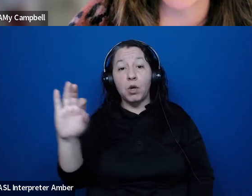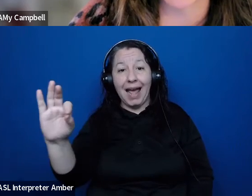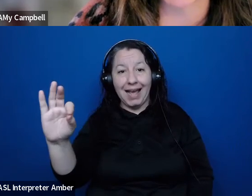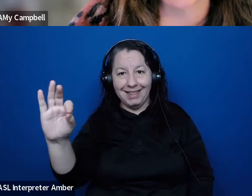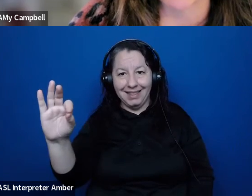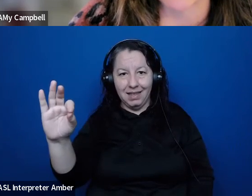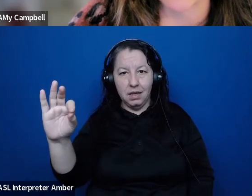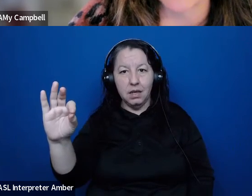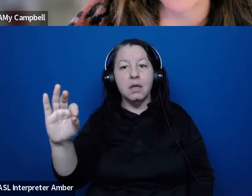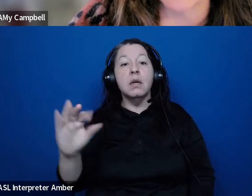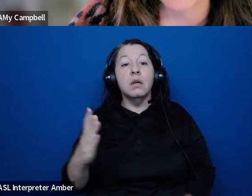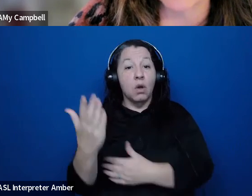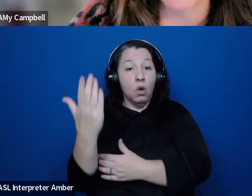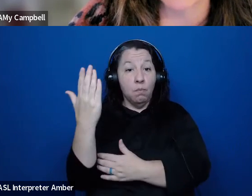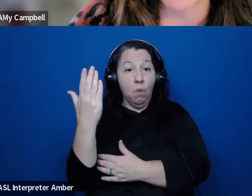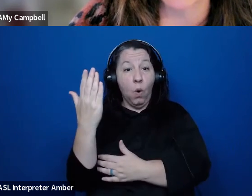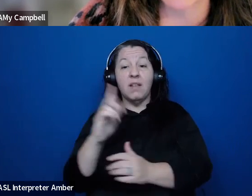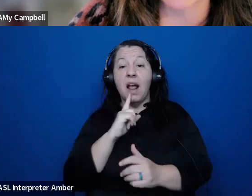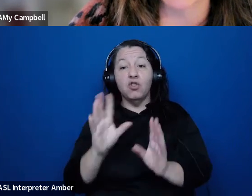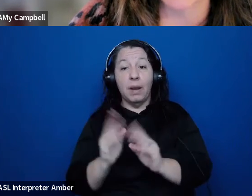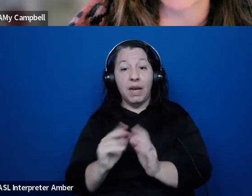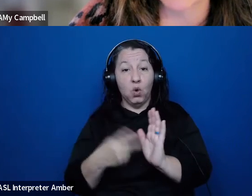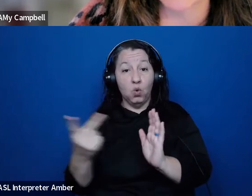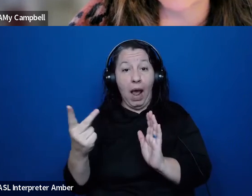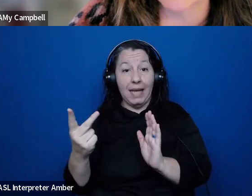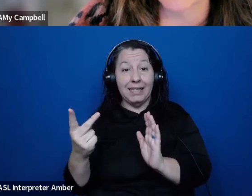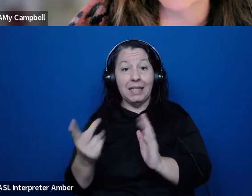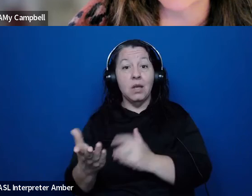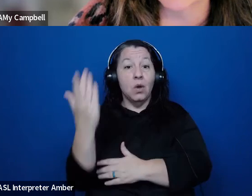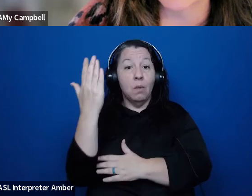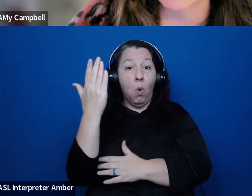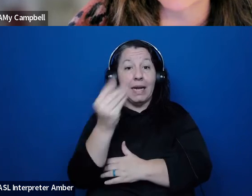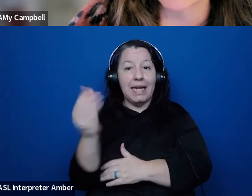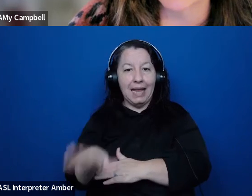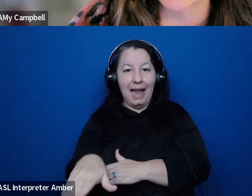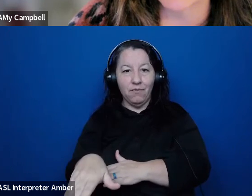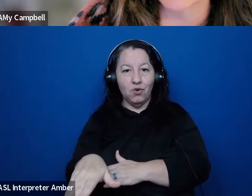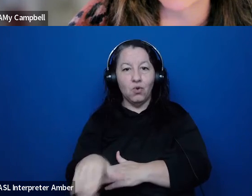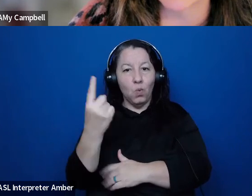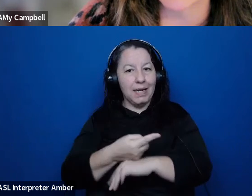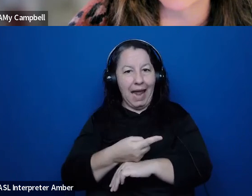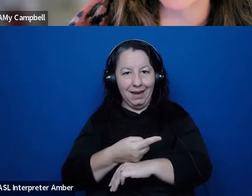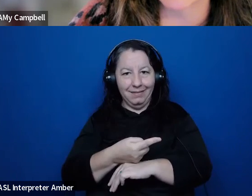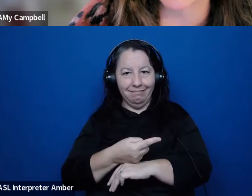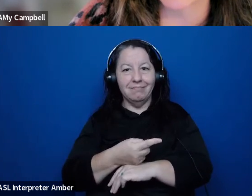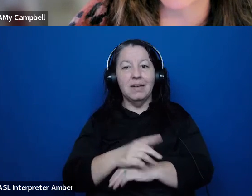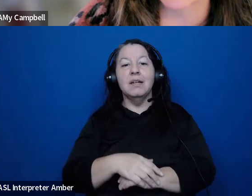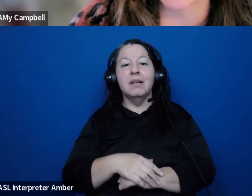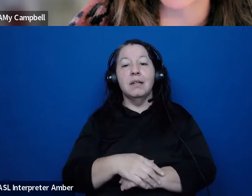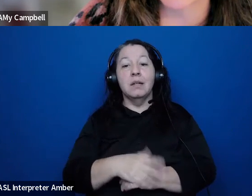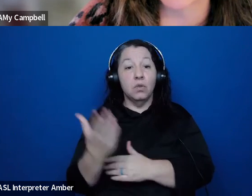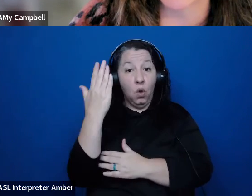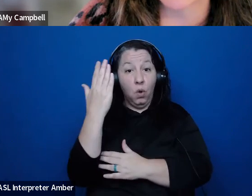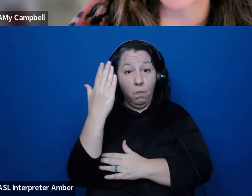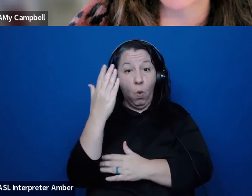And the mornings, they're meeting twice, in the morning and the afternoon on that one day. The morning looks like